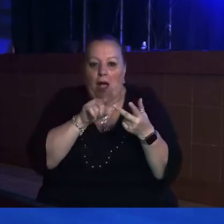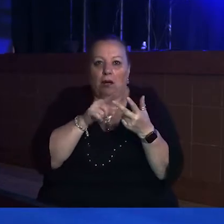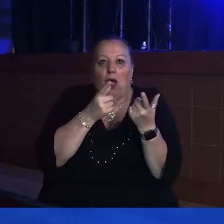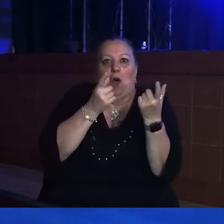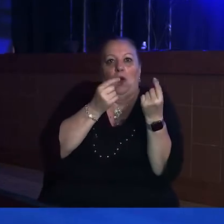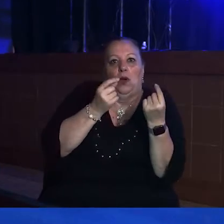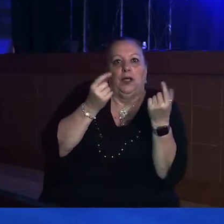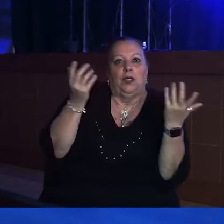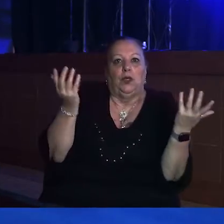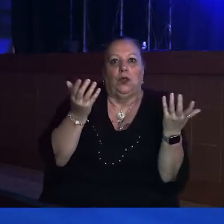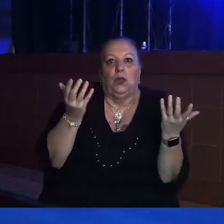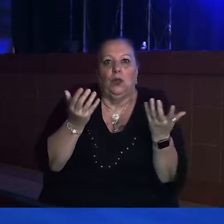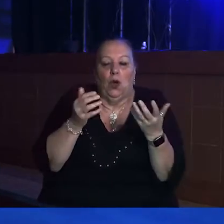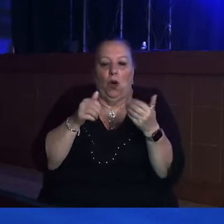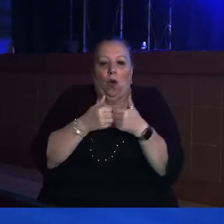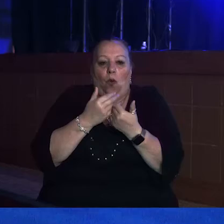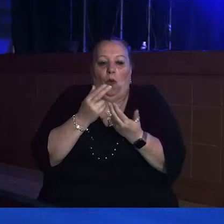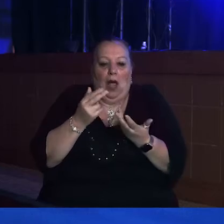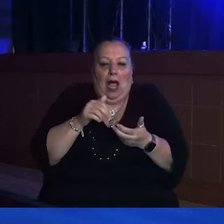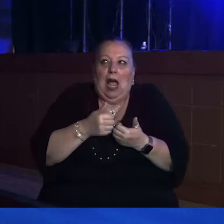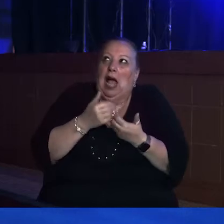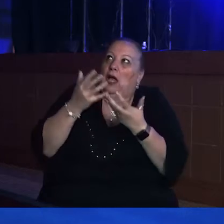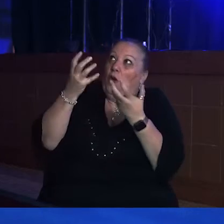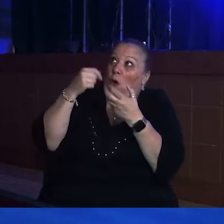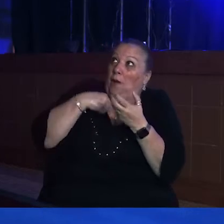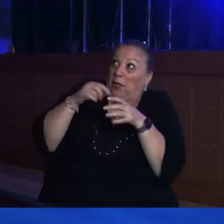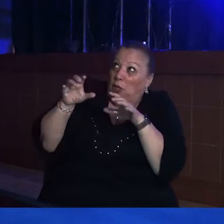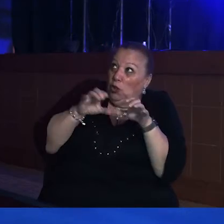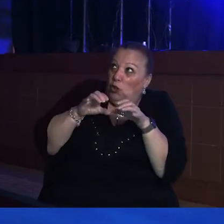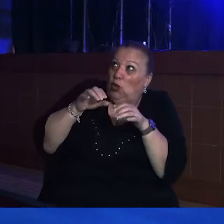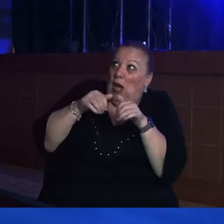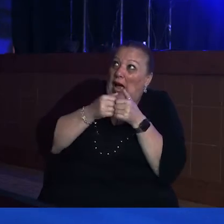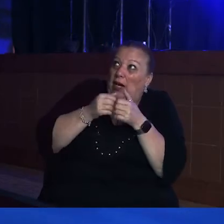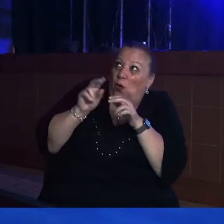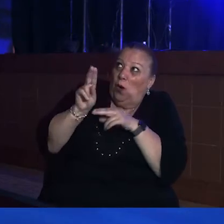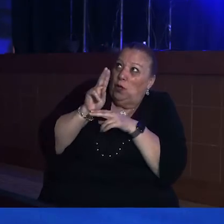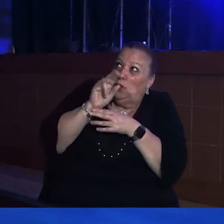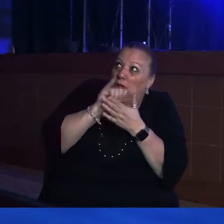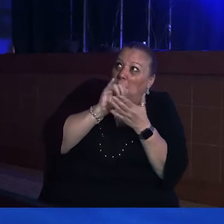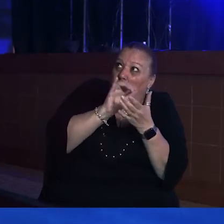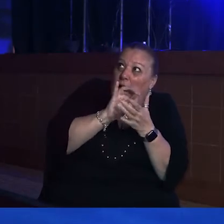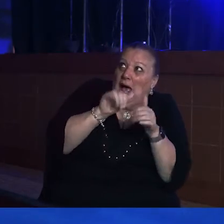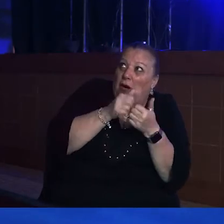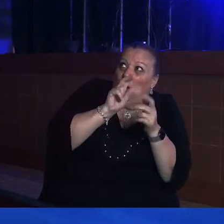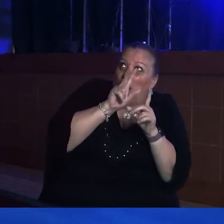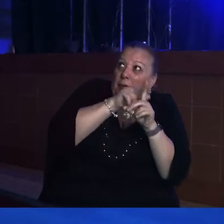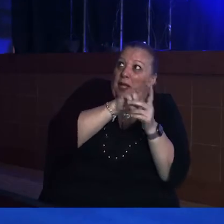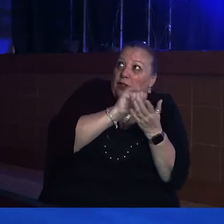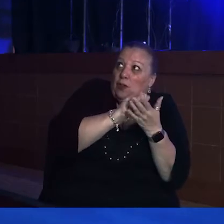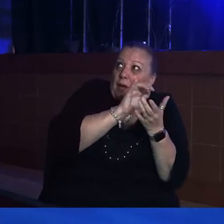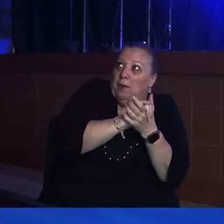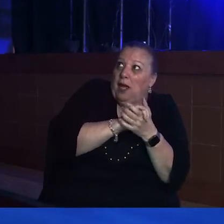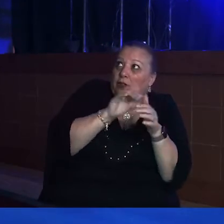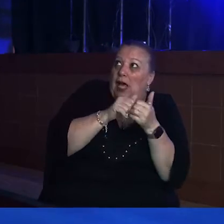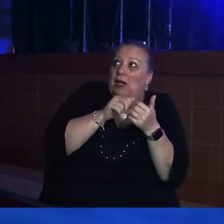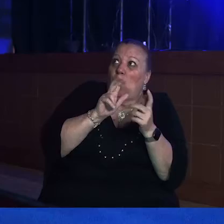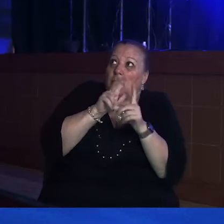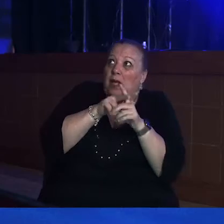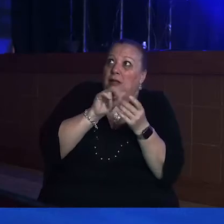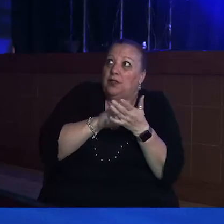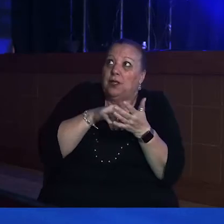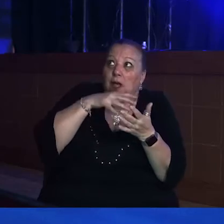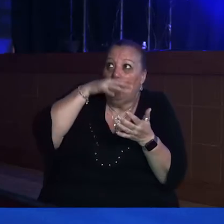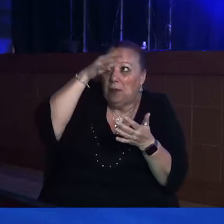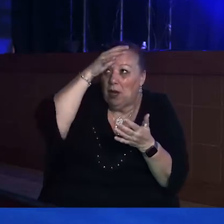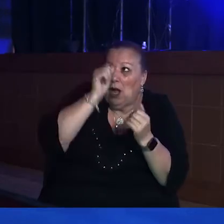What is the application that you want me to take? How do I apply this in my marriage? How do I apply this as a parent? How do I apply this in my job? How